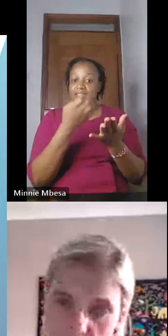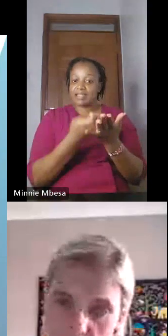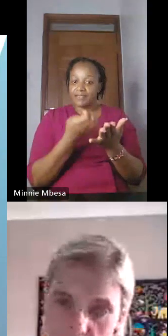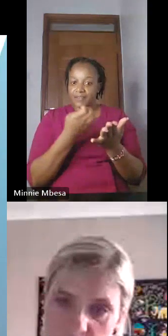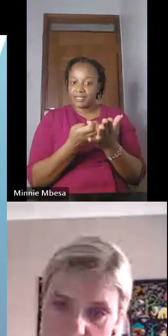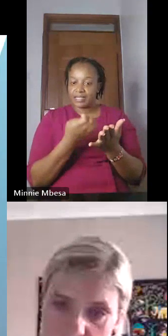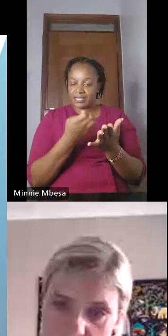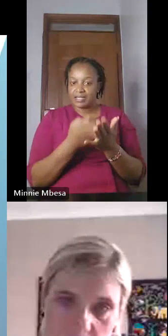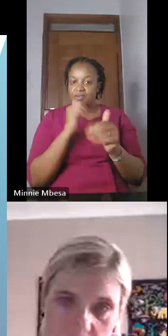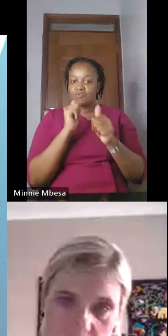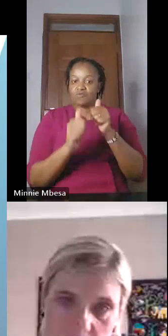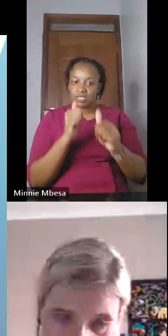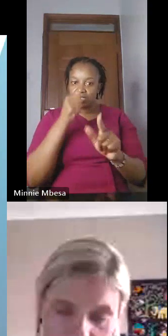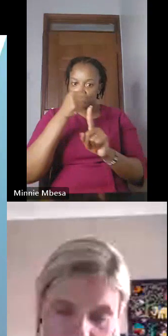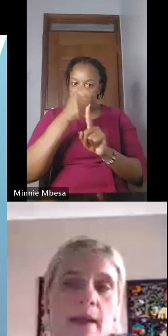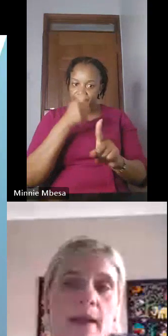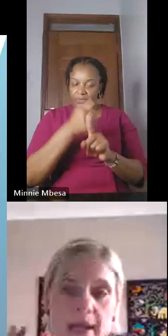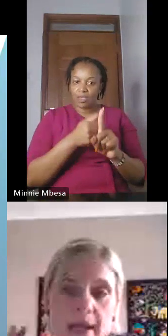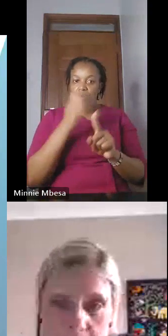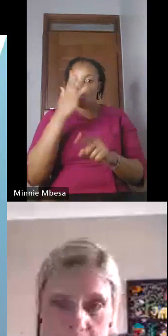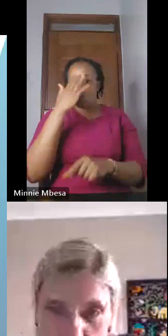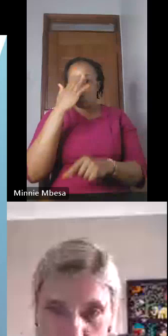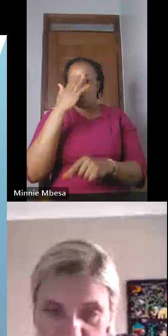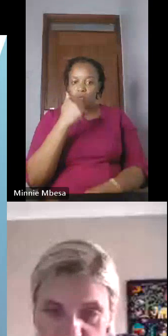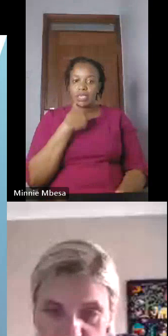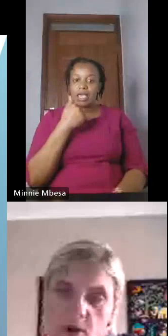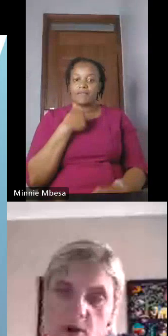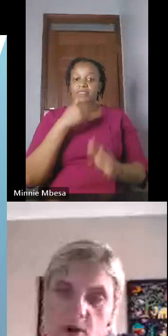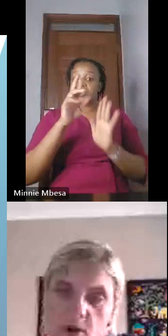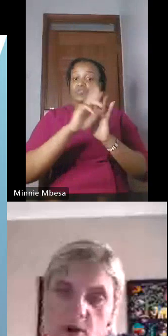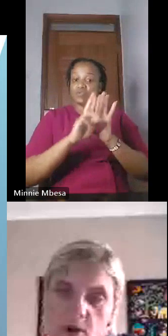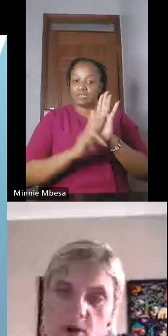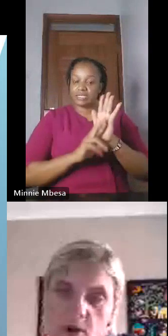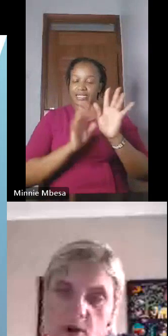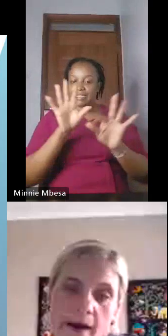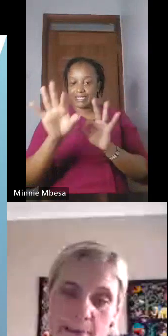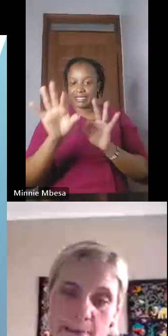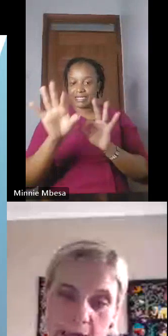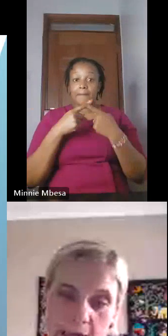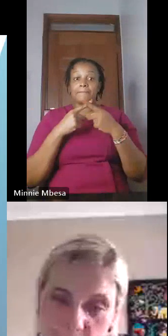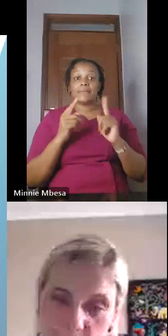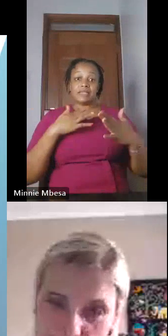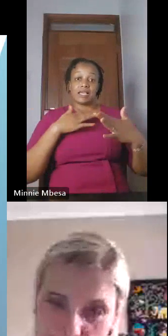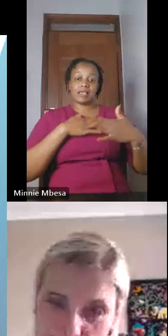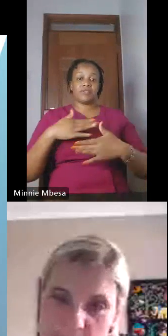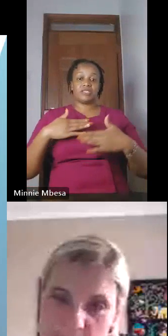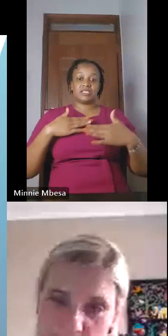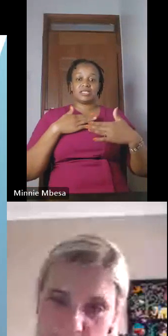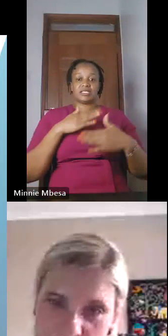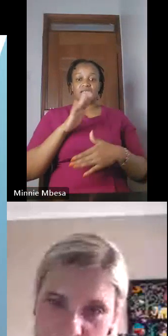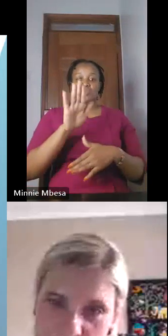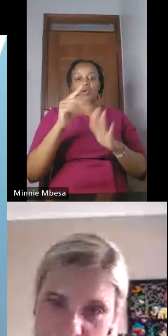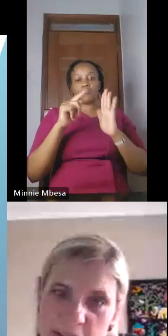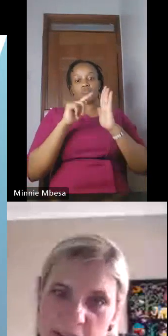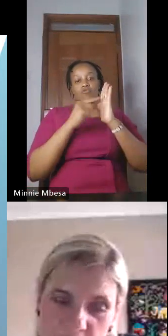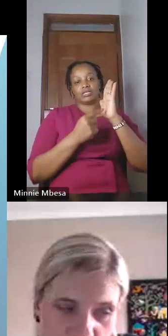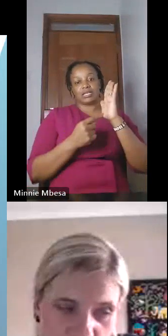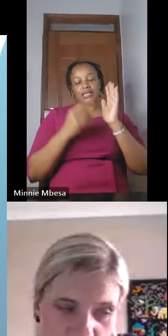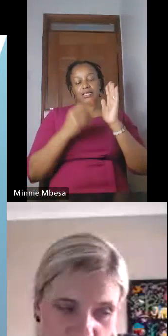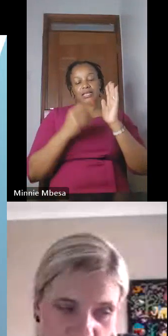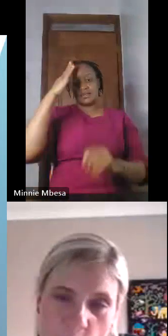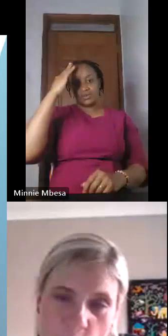have an eligibility criteria. But I appreciate your point, and I know there are some of my